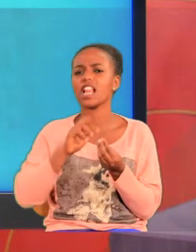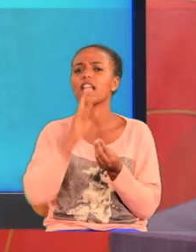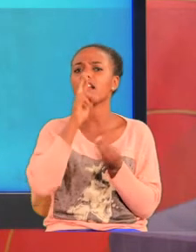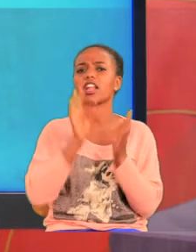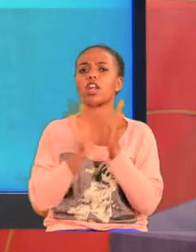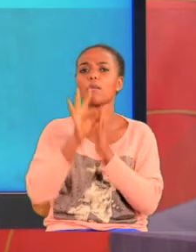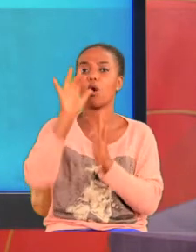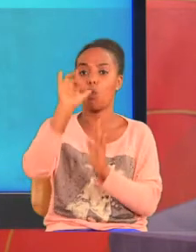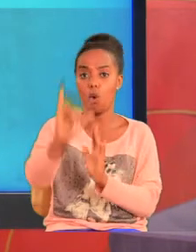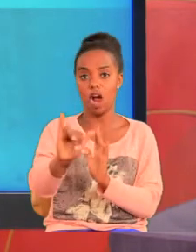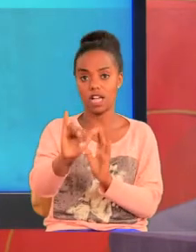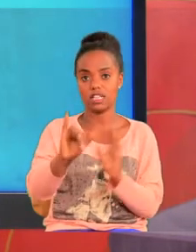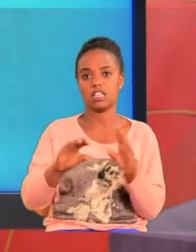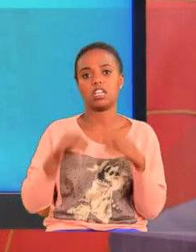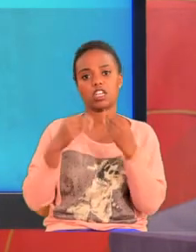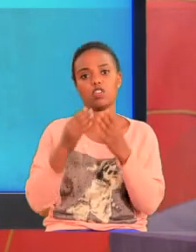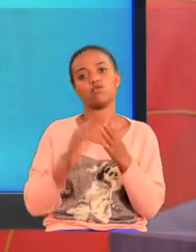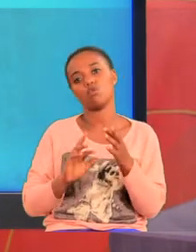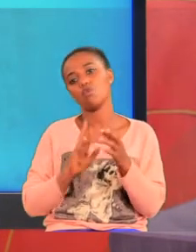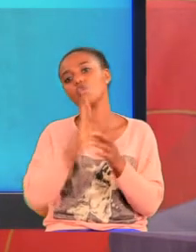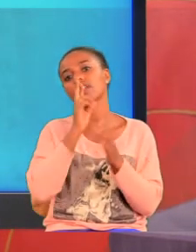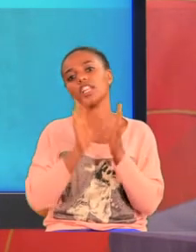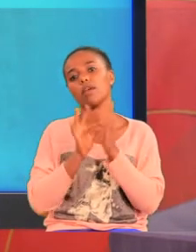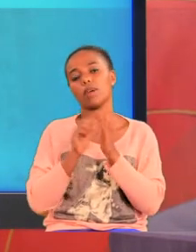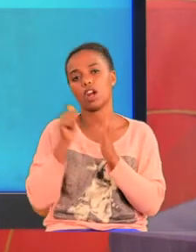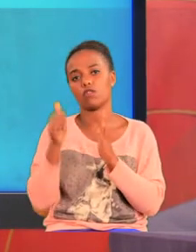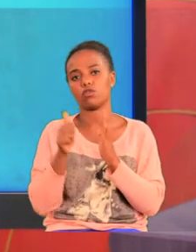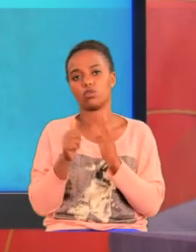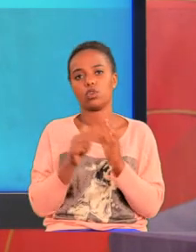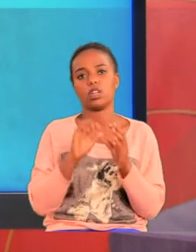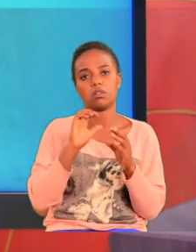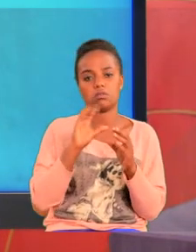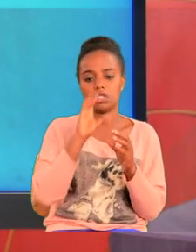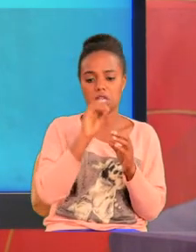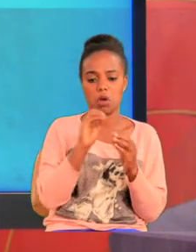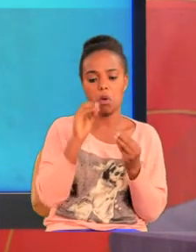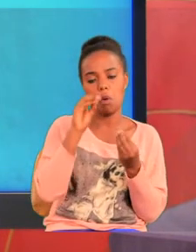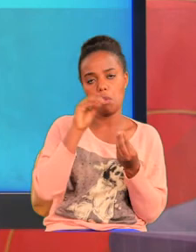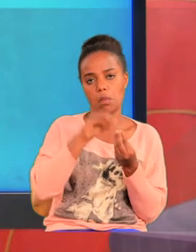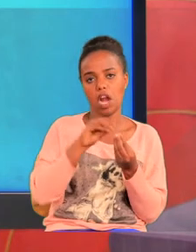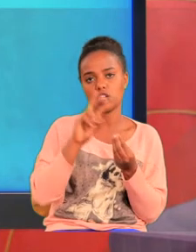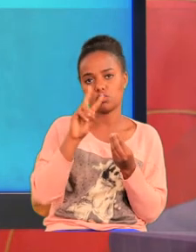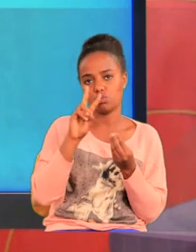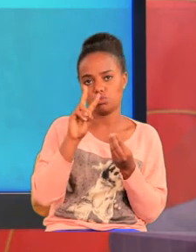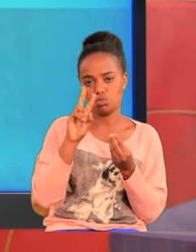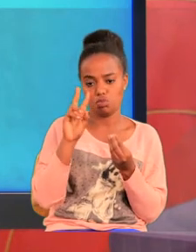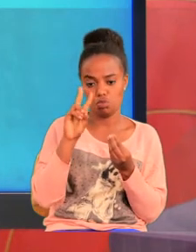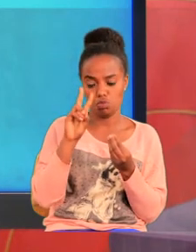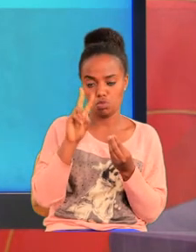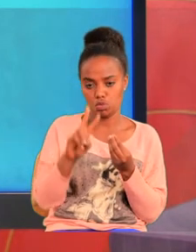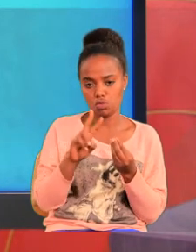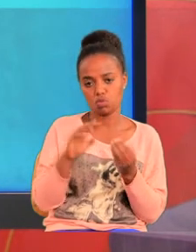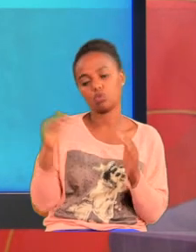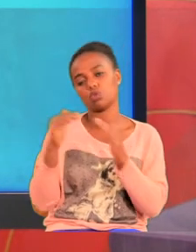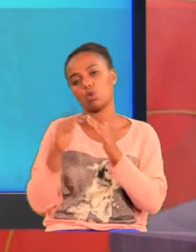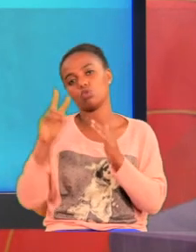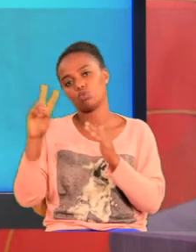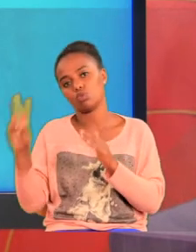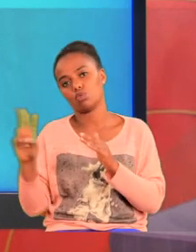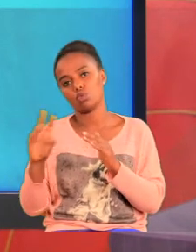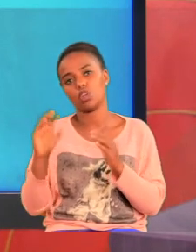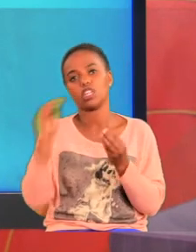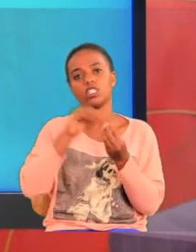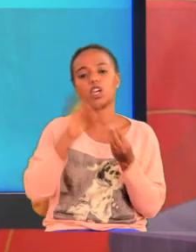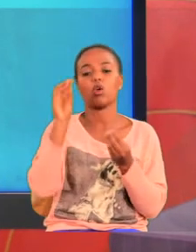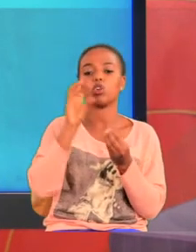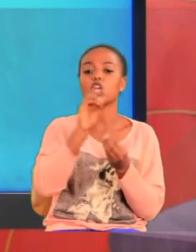number, it gives you the real number itself. 0 plus any real number 2, it gives you to itself. 0 plus 10, it